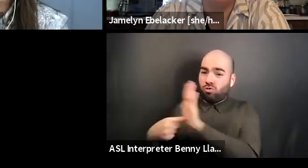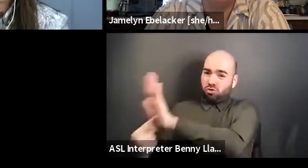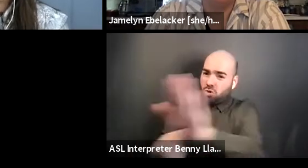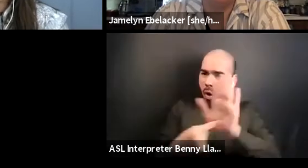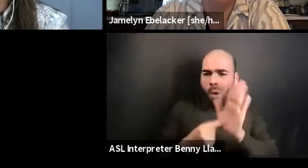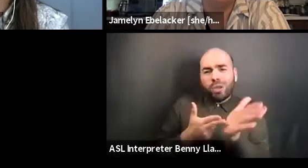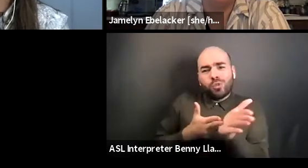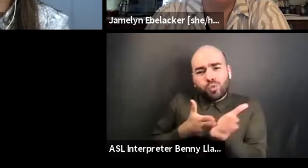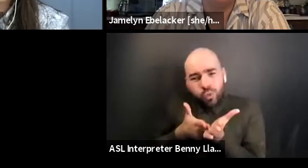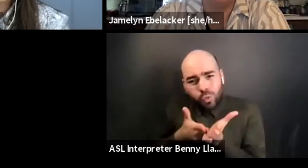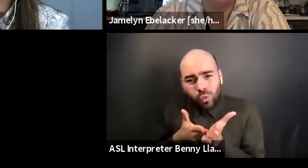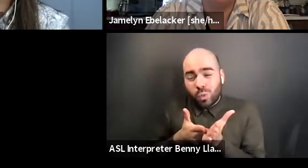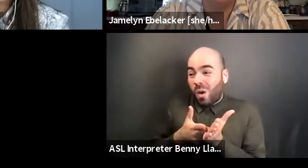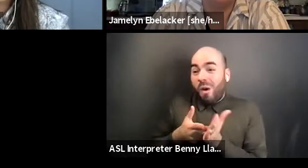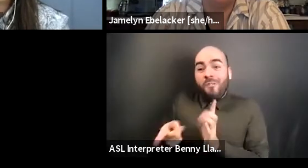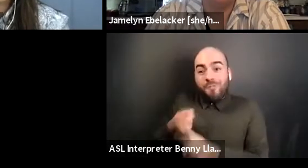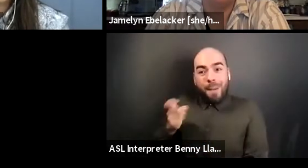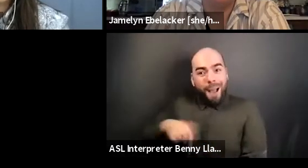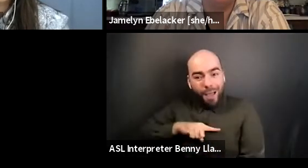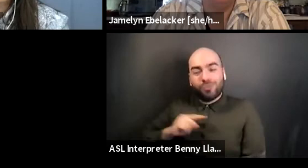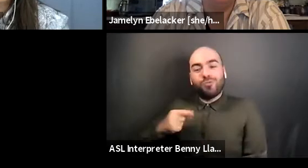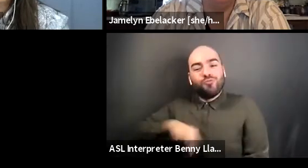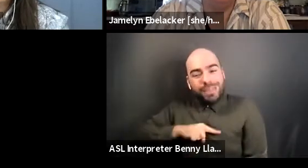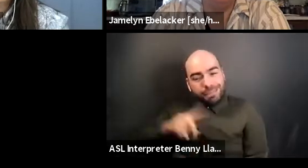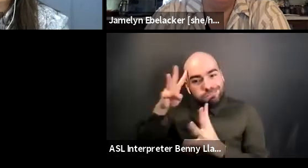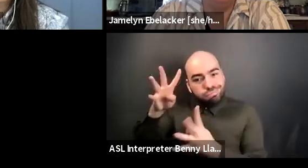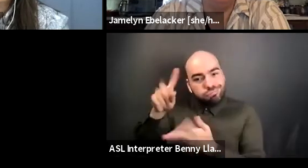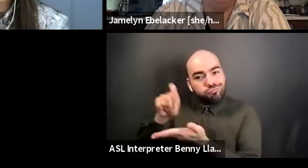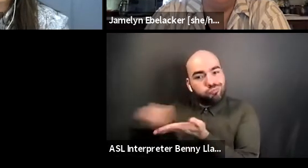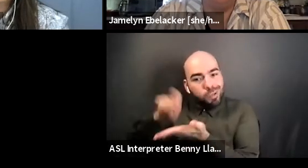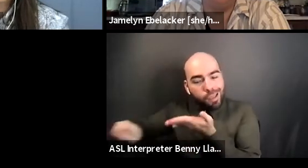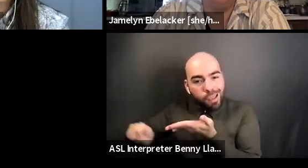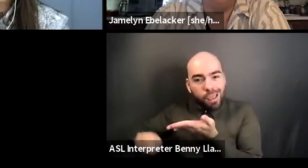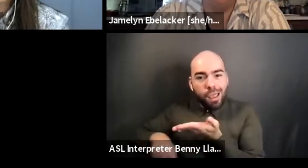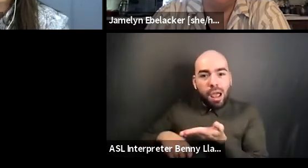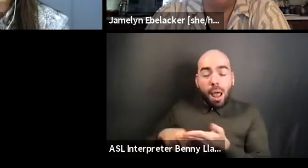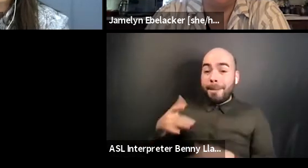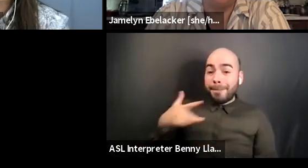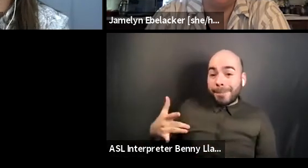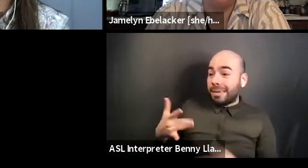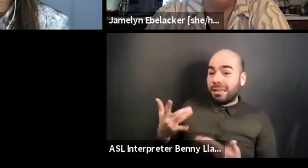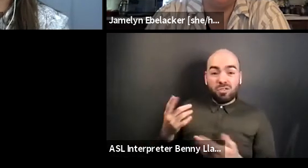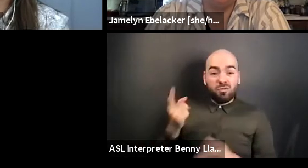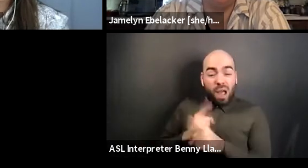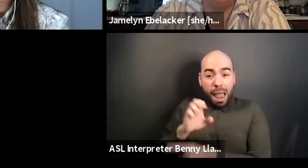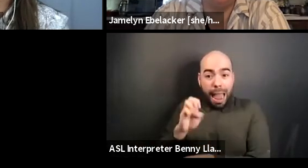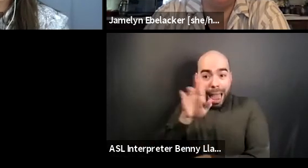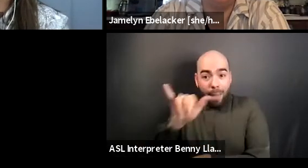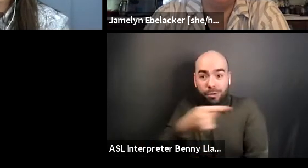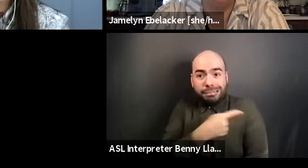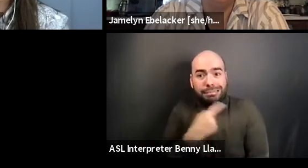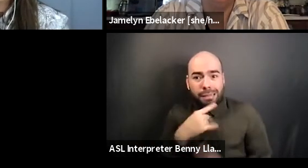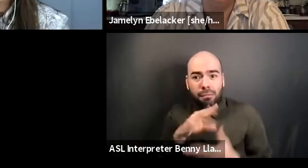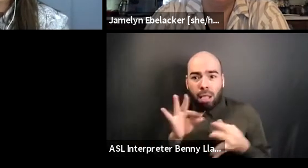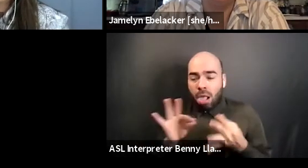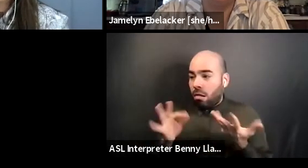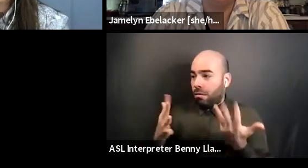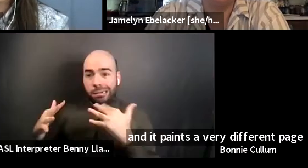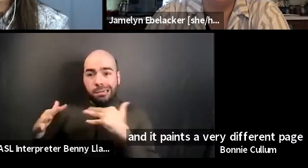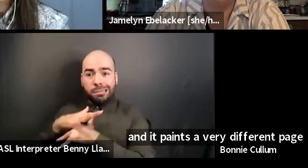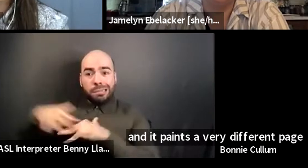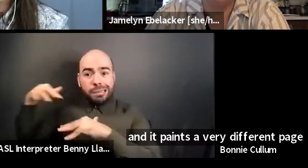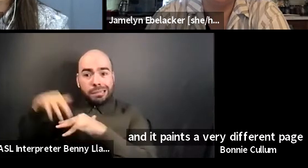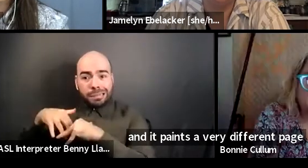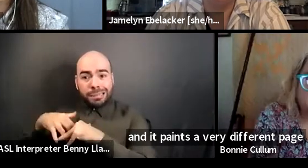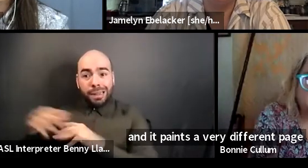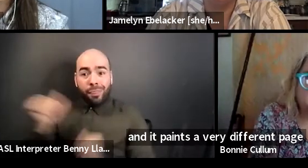Emery brings up a great point about how often Indigenous theater gets told by non-Indigenous people, and it paints a very different picture